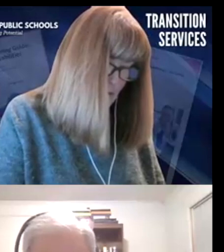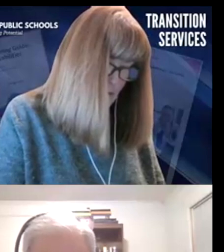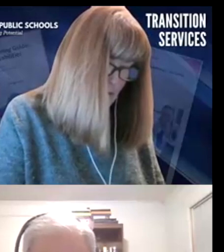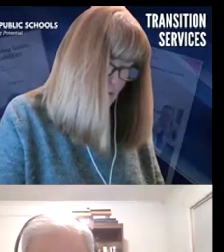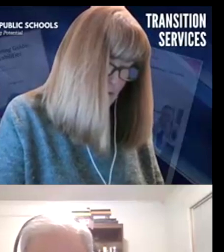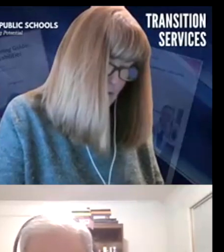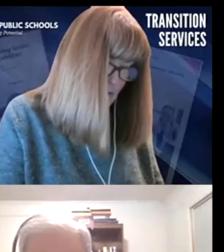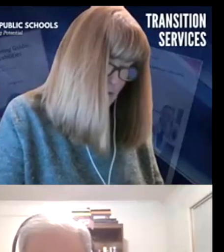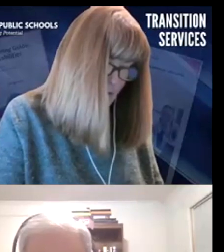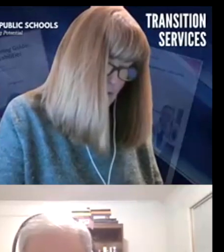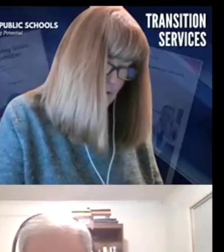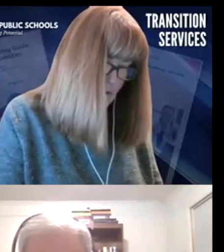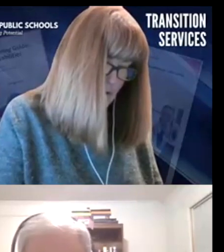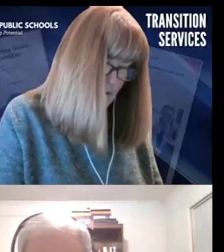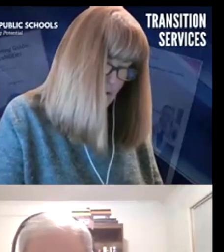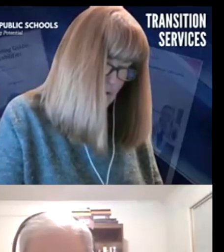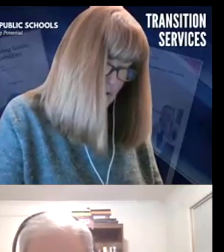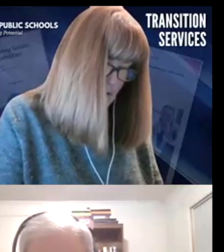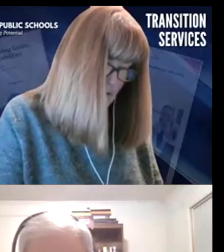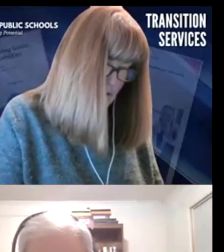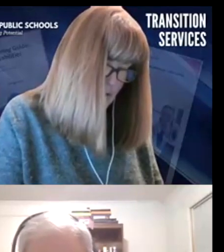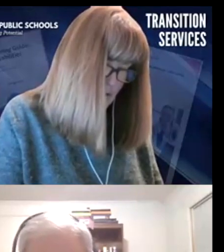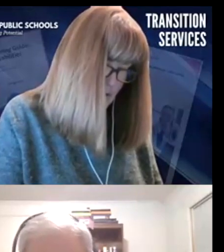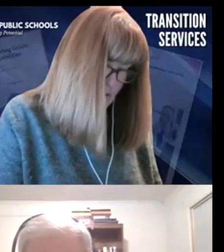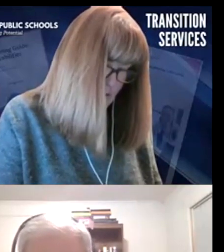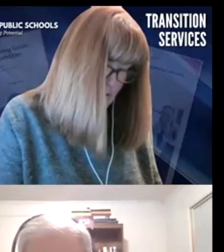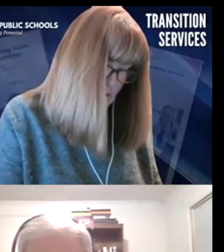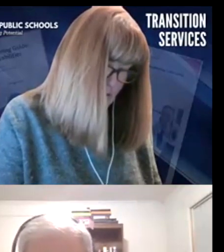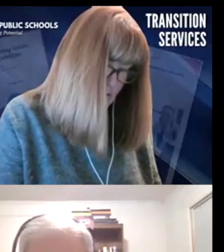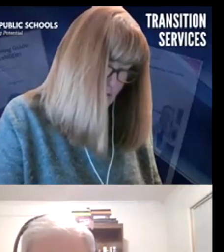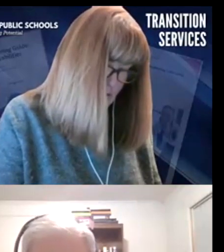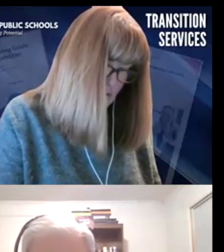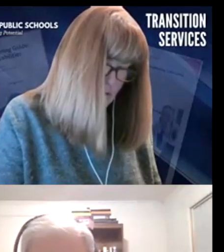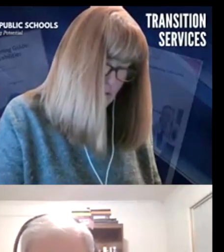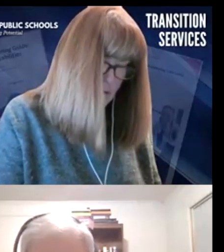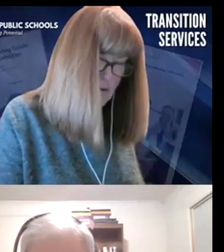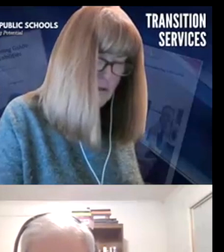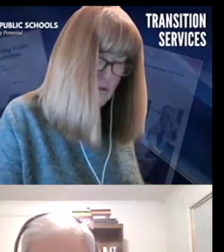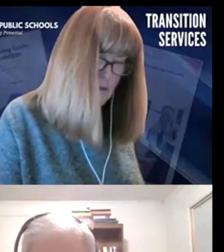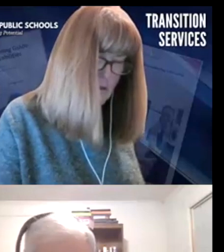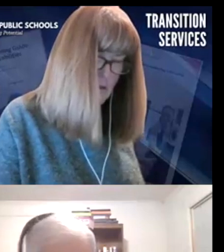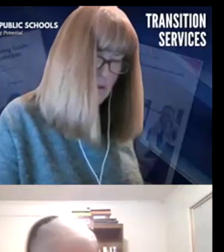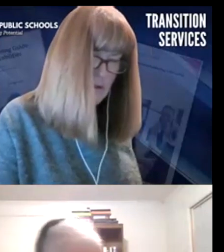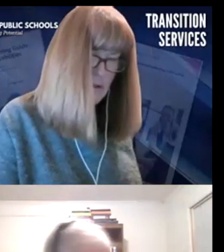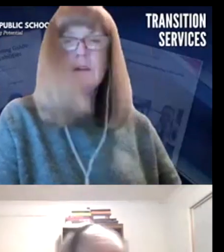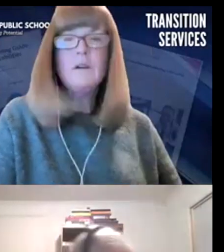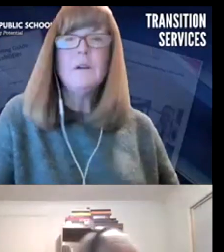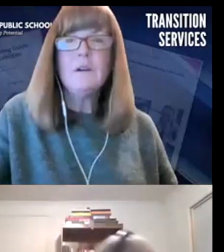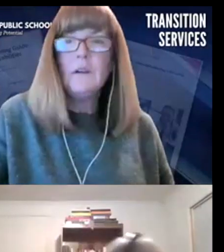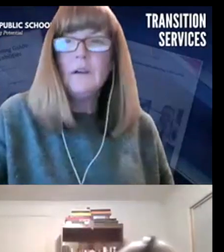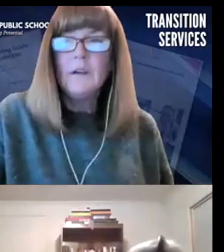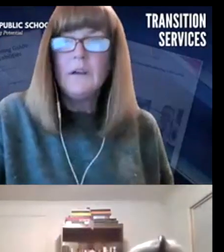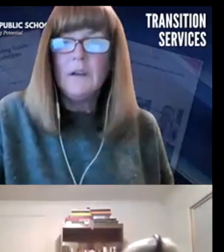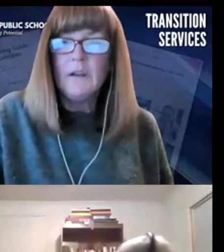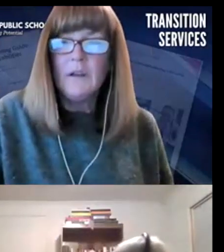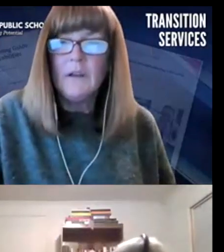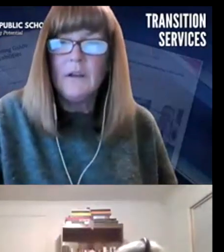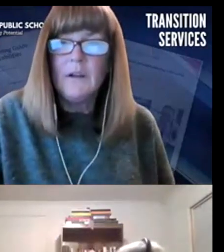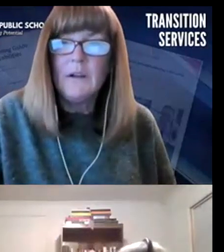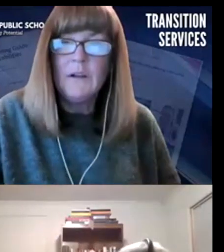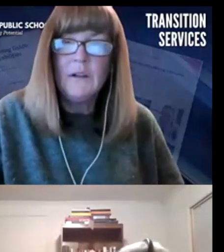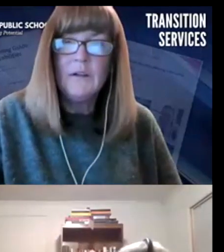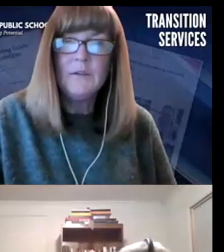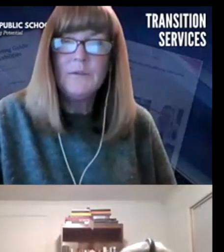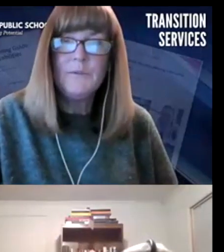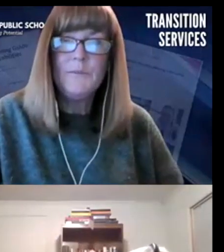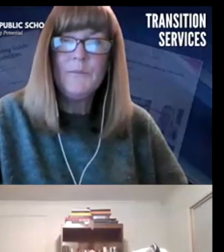Okay, hello. Good evening. I'm audible, yes? Yes, you are audible. Great. Okay, thank you